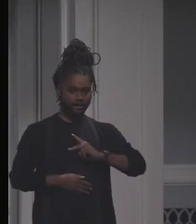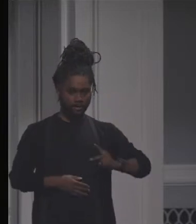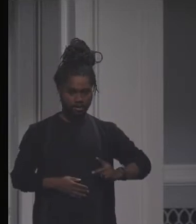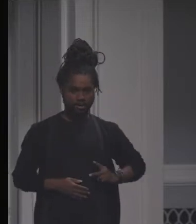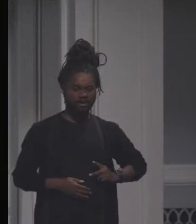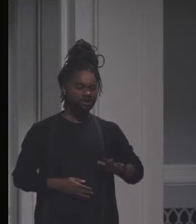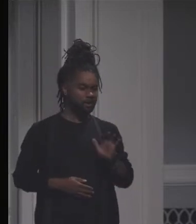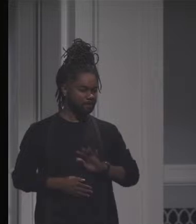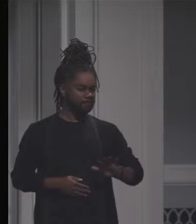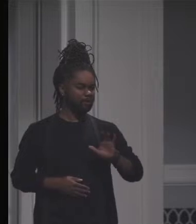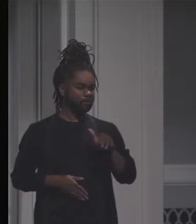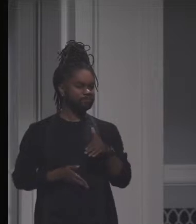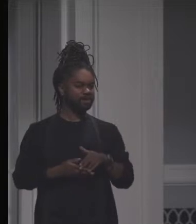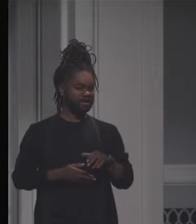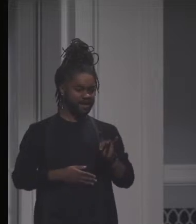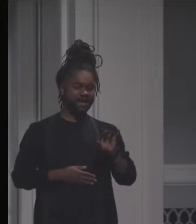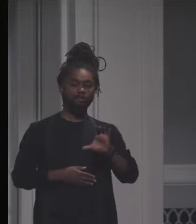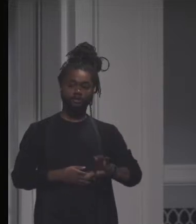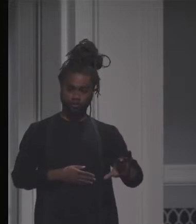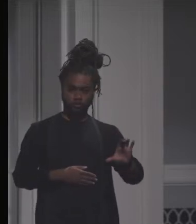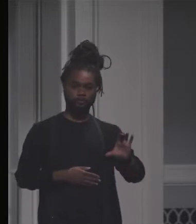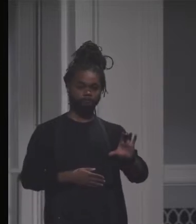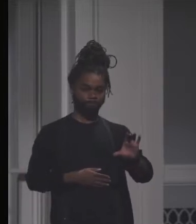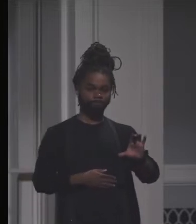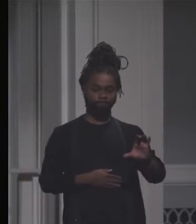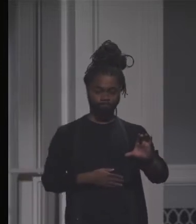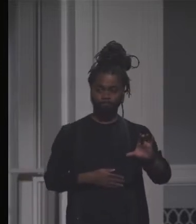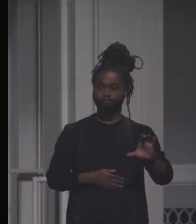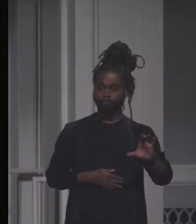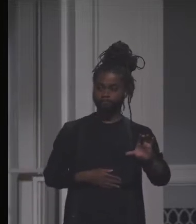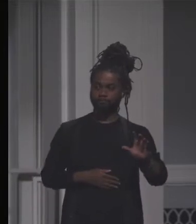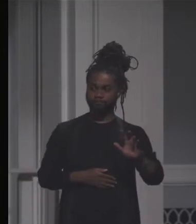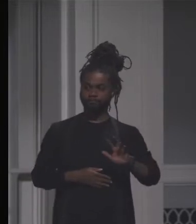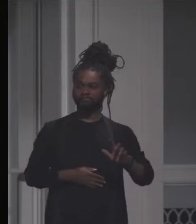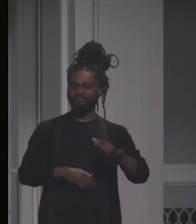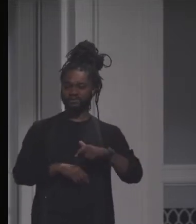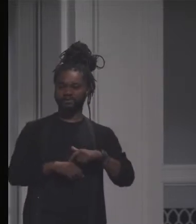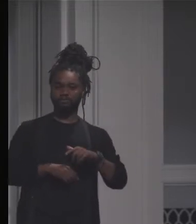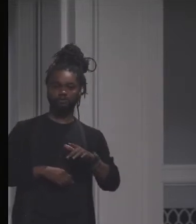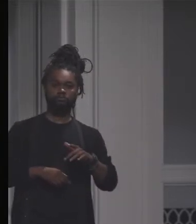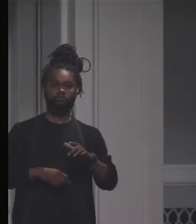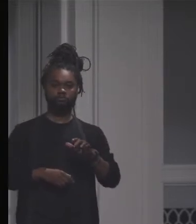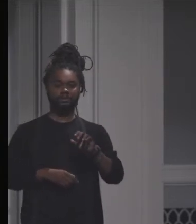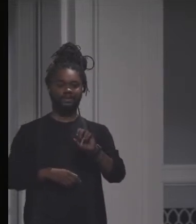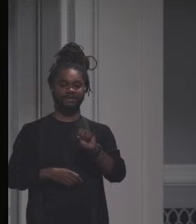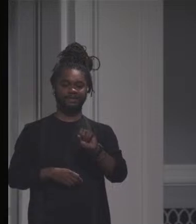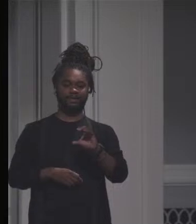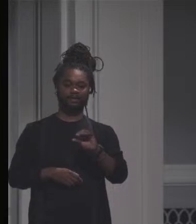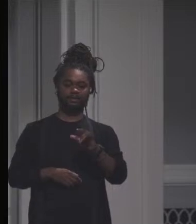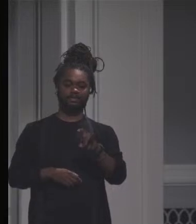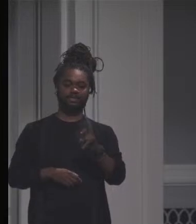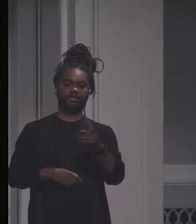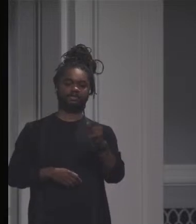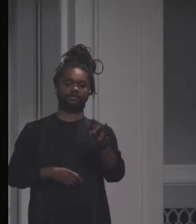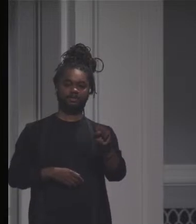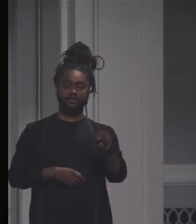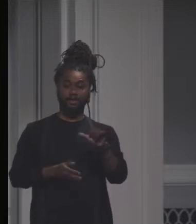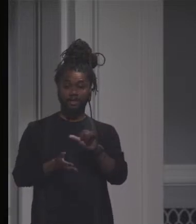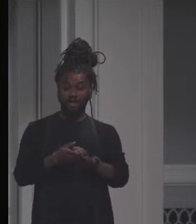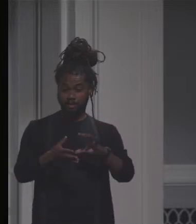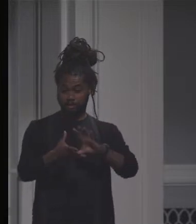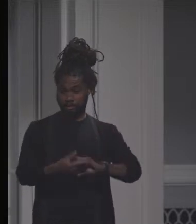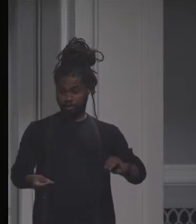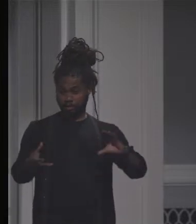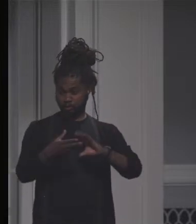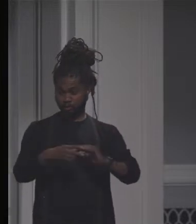the mid-8th century. So just right around the time Bede was writing his ecclesiastical history. And that tale reads